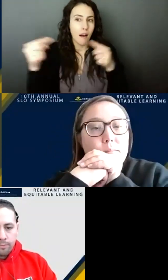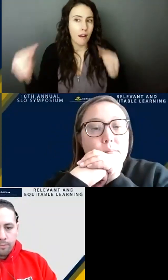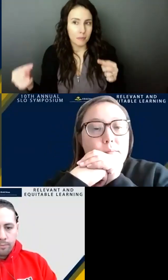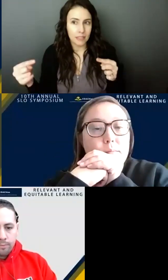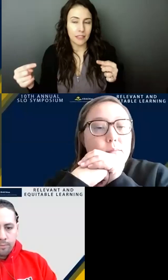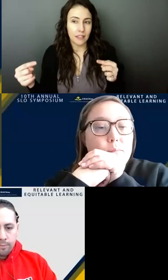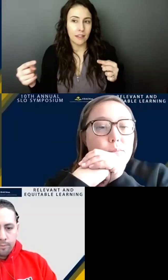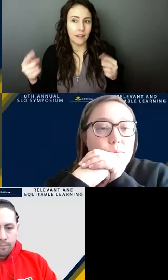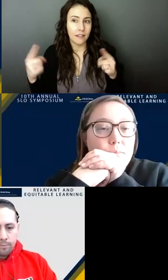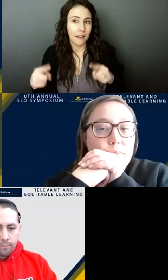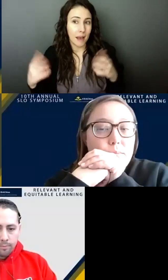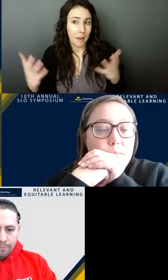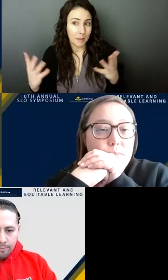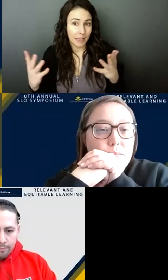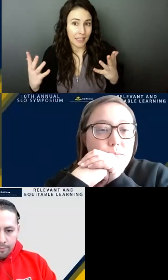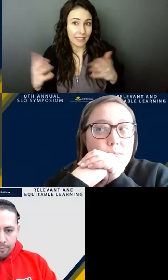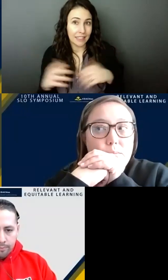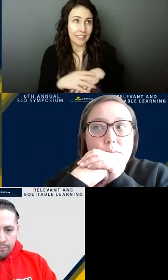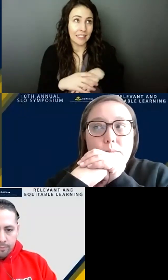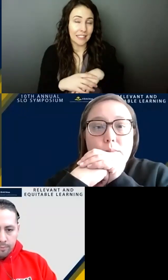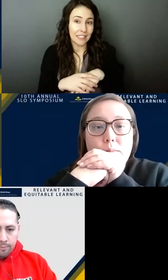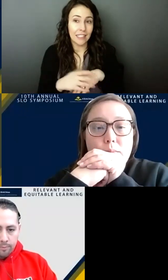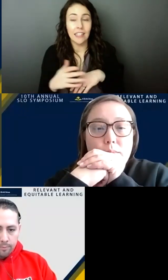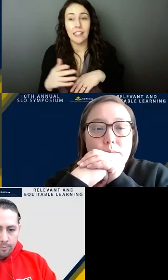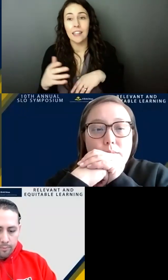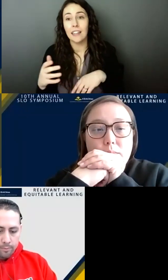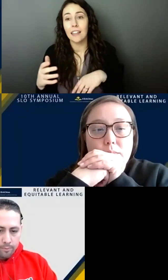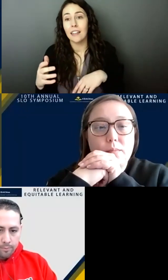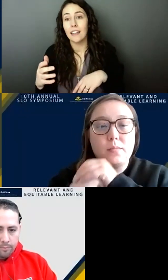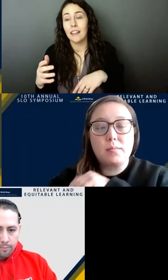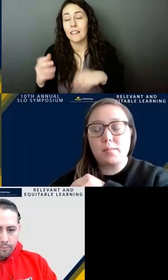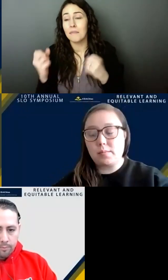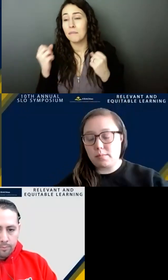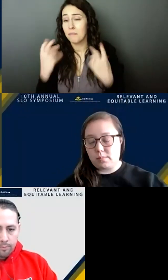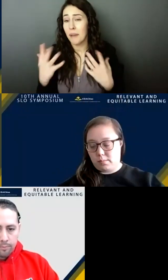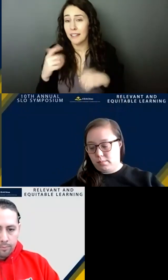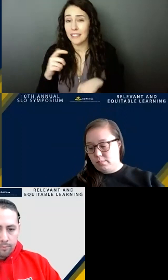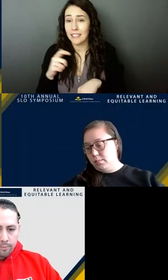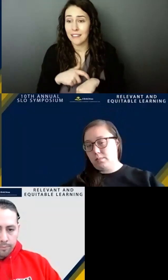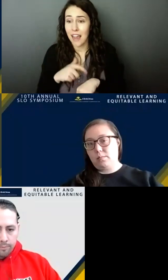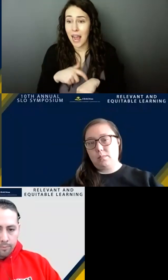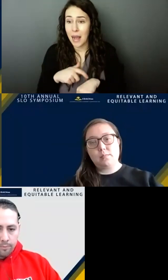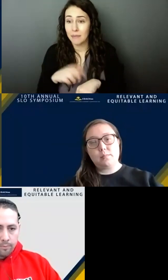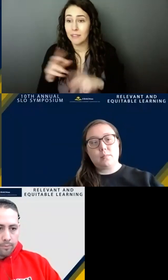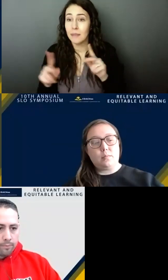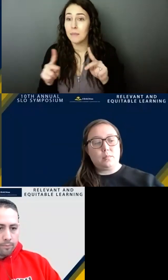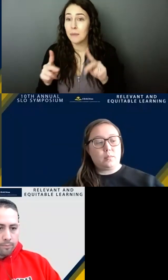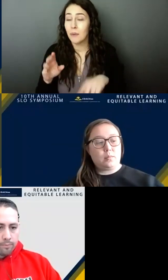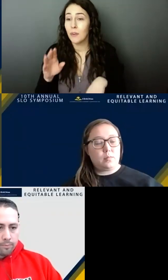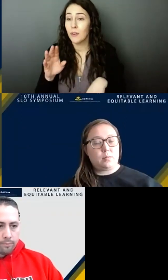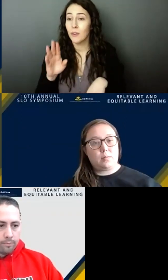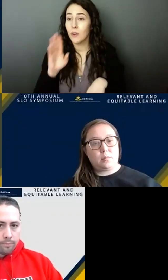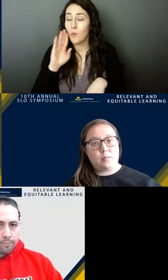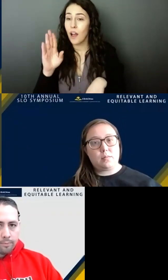but another thing that happens, especially with small n, is that a lot of times people will hold assessment to the same standards